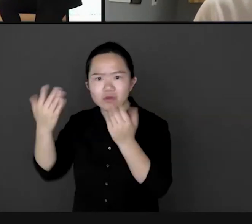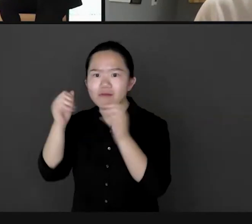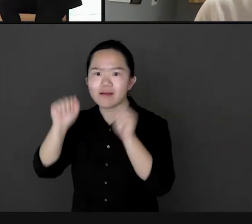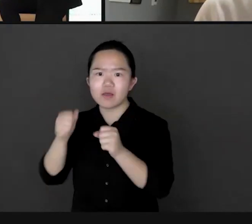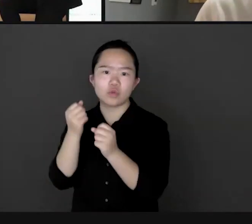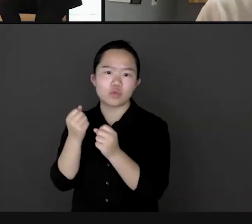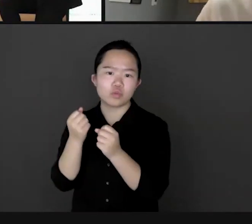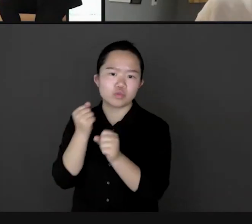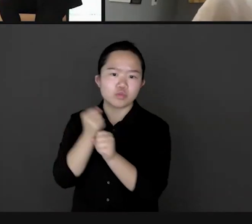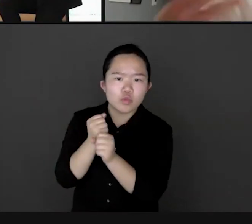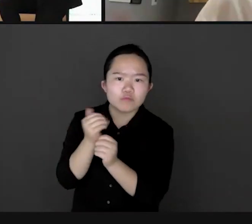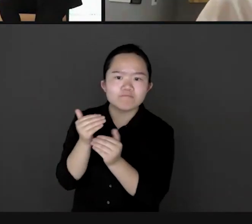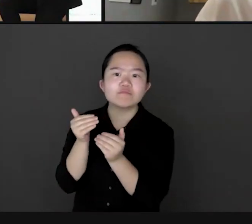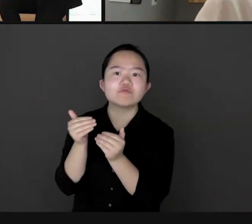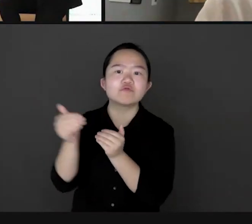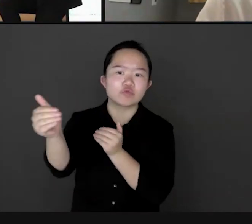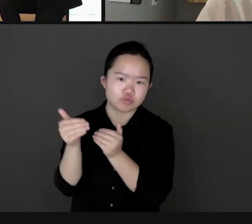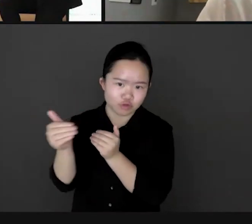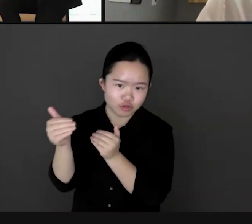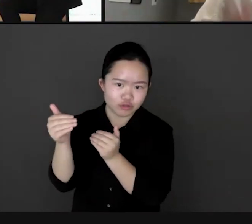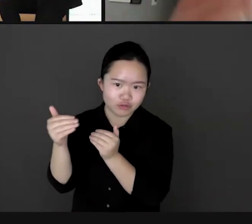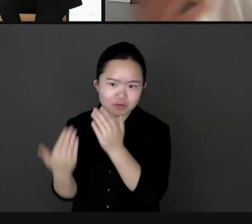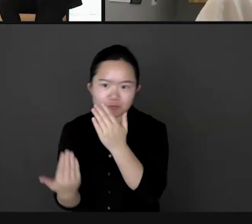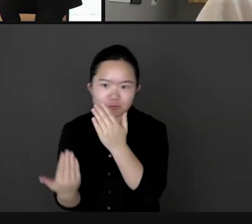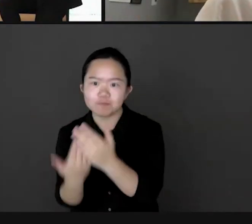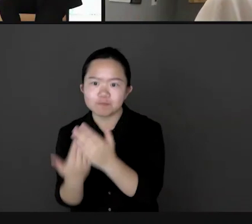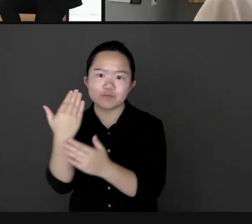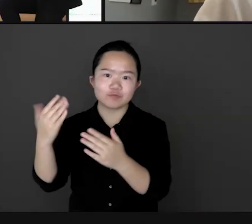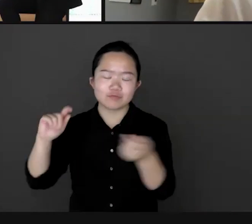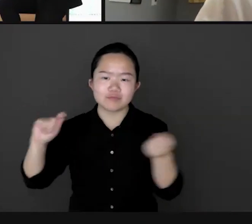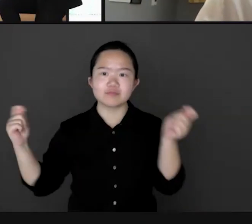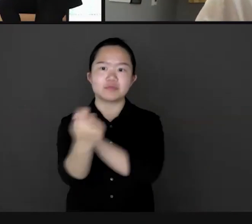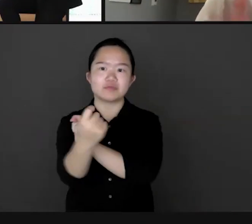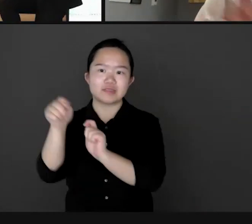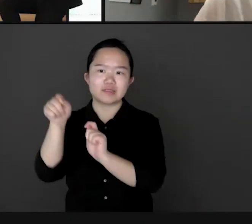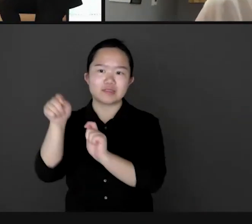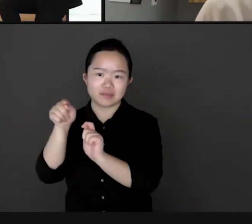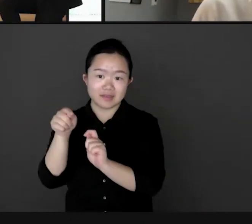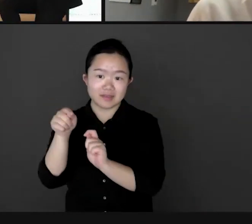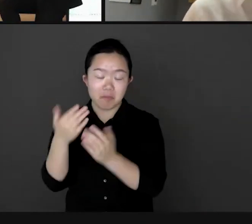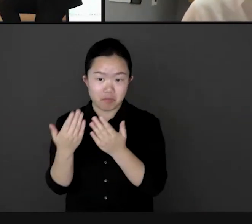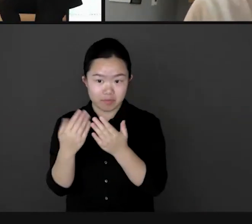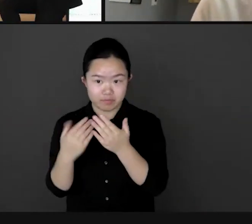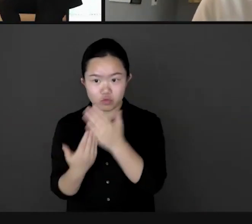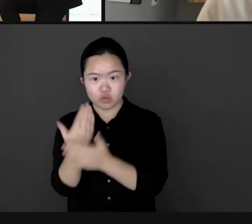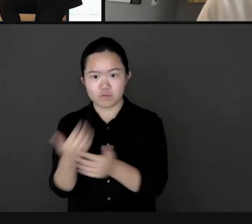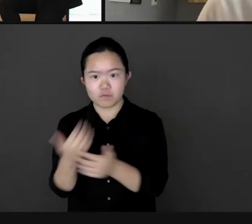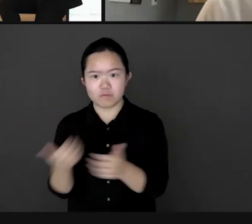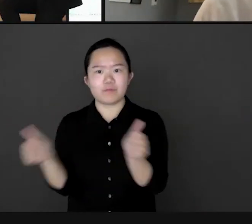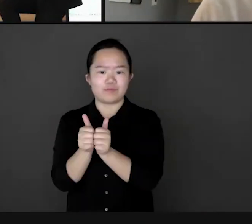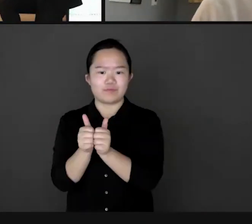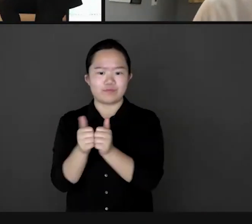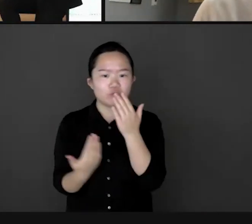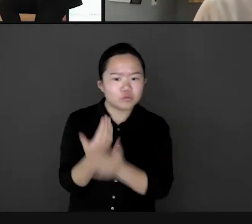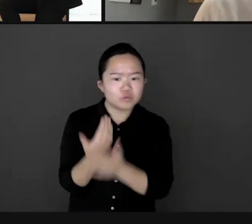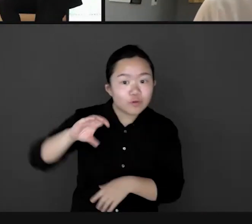allies are crucial for the implementation, for the creation of community, and for what I'm going to discuss next